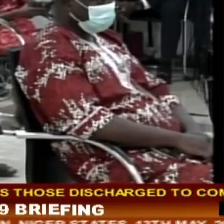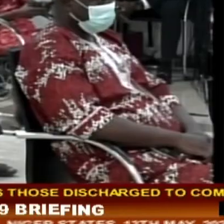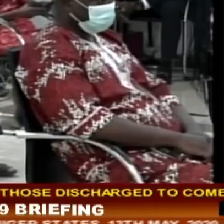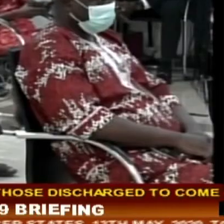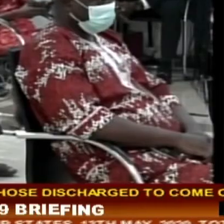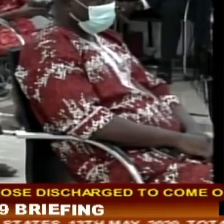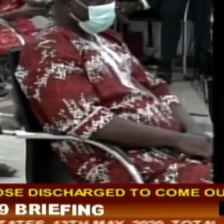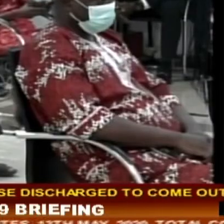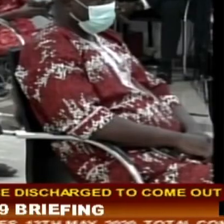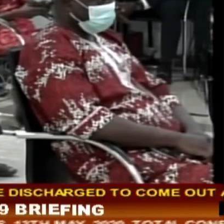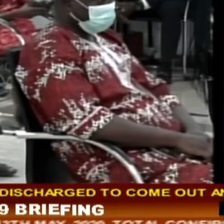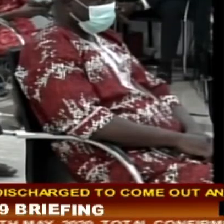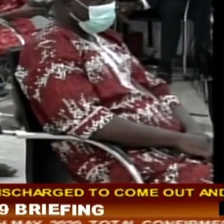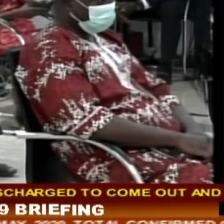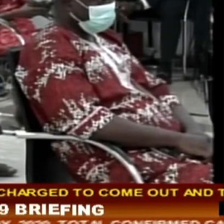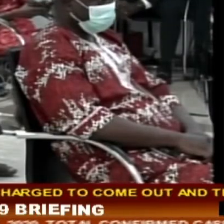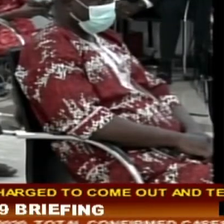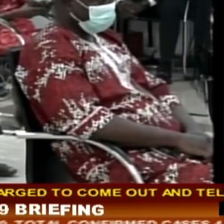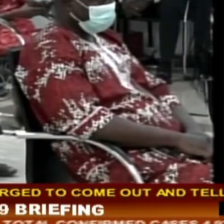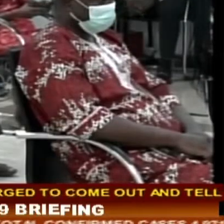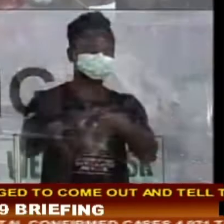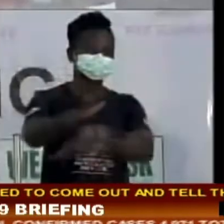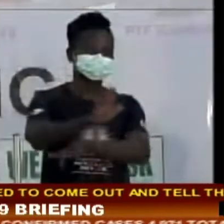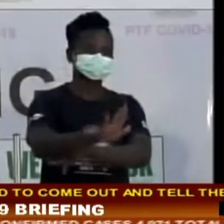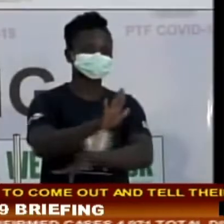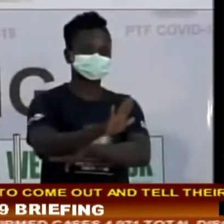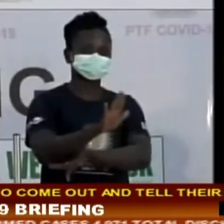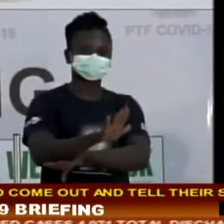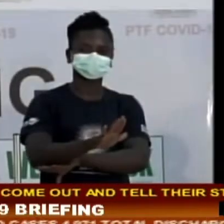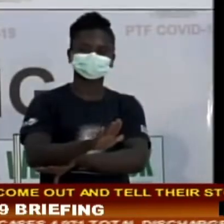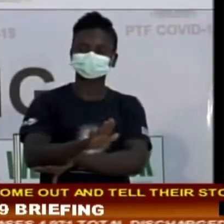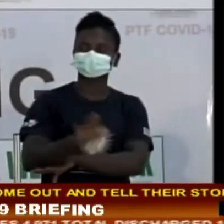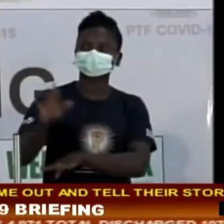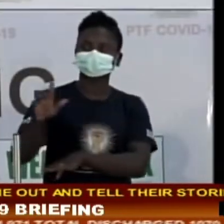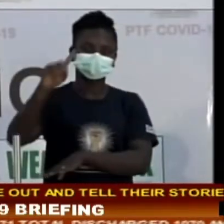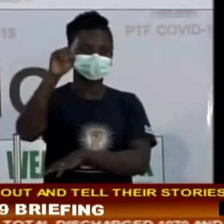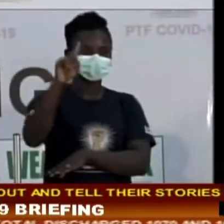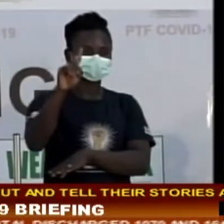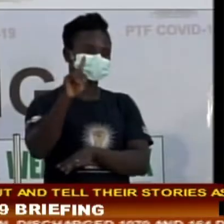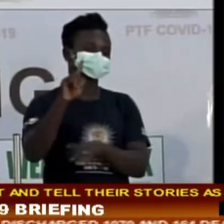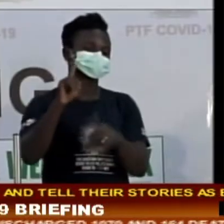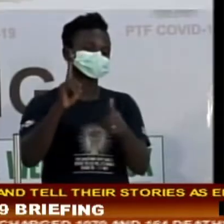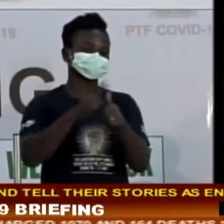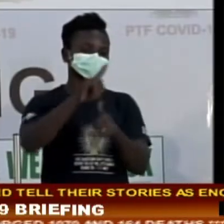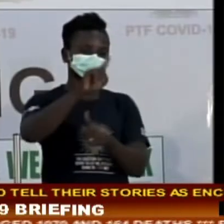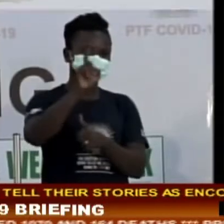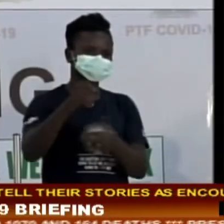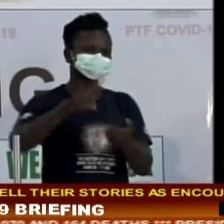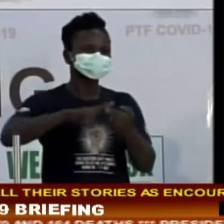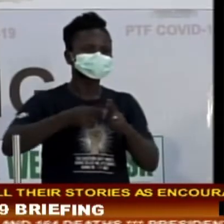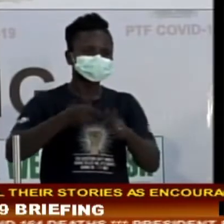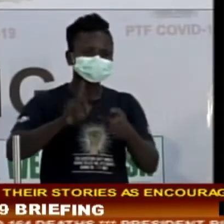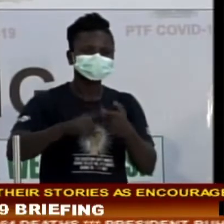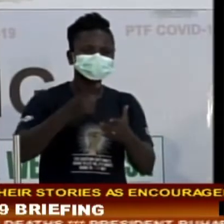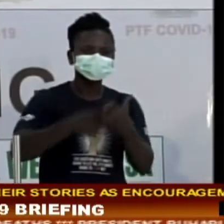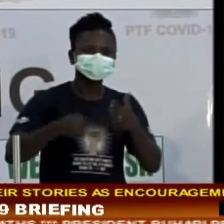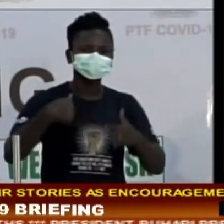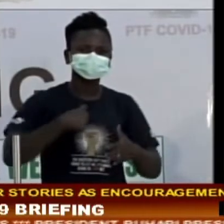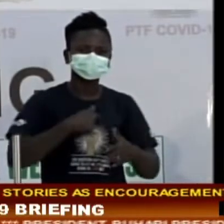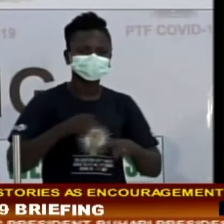educ good evening everybody um the first question relates to what we're doing with the